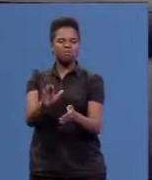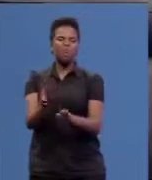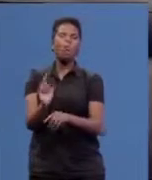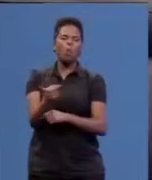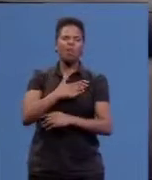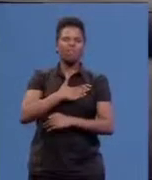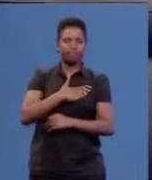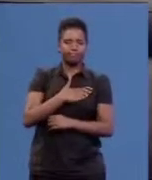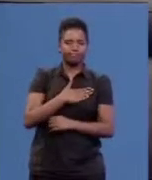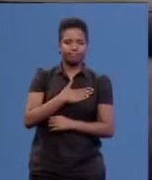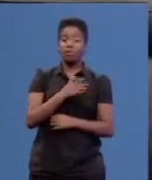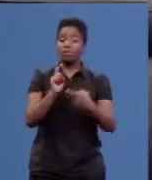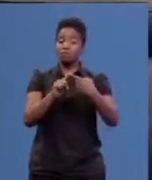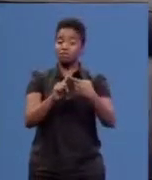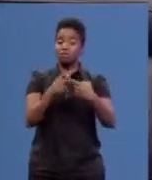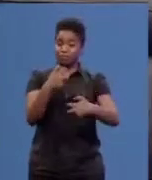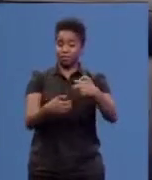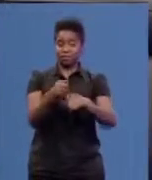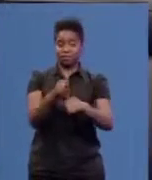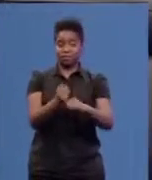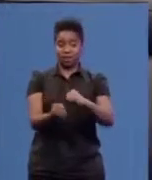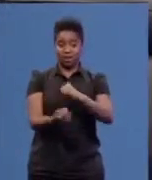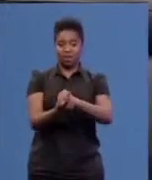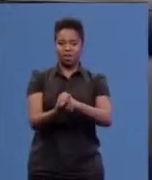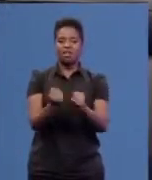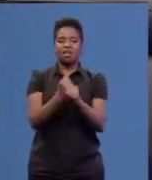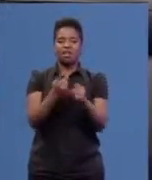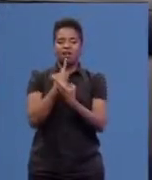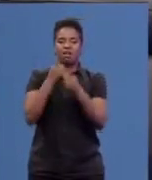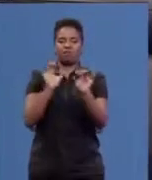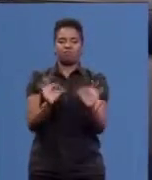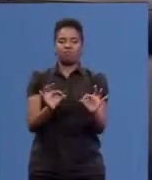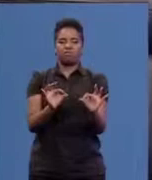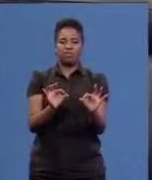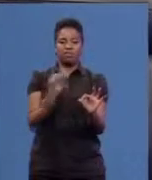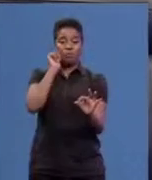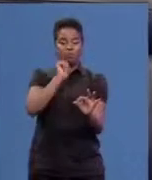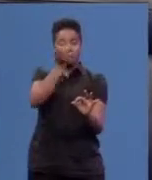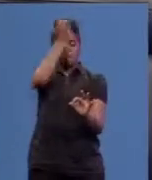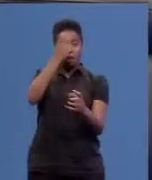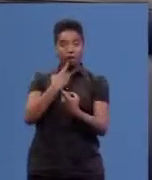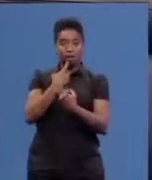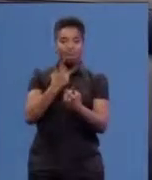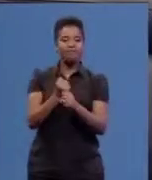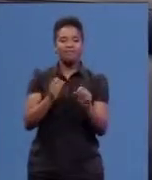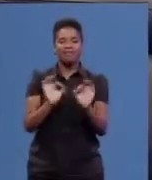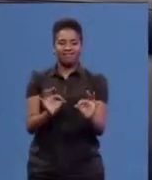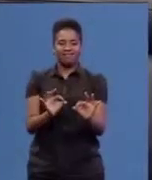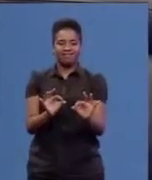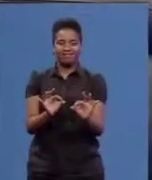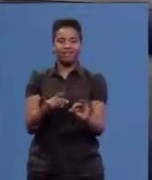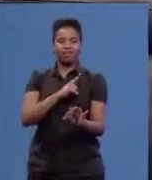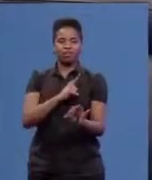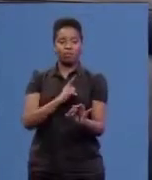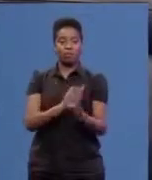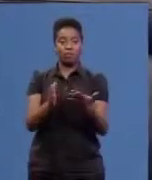of what we need to understand, funeka siyazi bana zange sabanayo ingxaki enjena ekumila okunjena ne-extend yayo. So